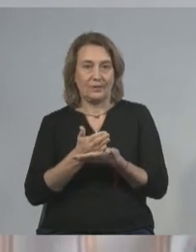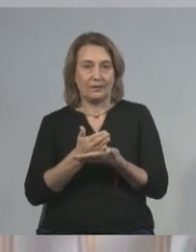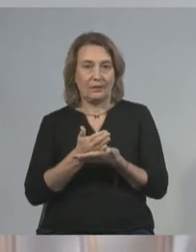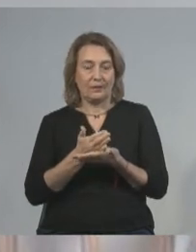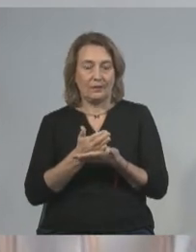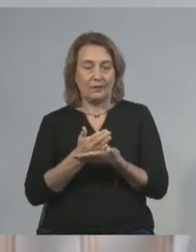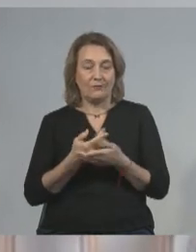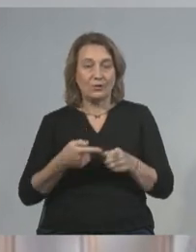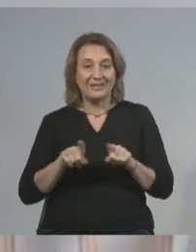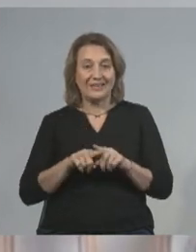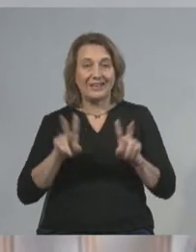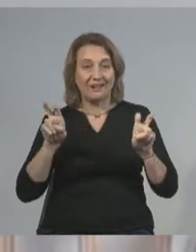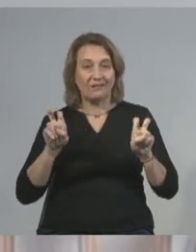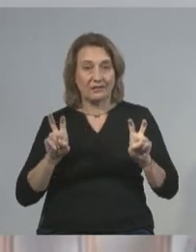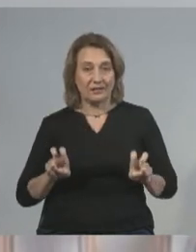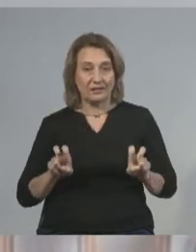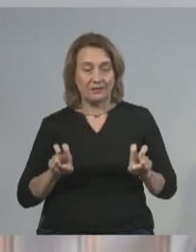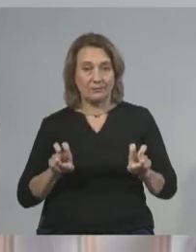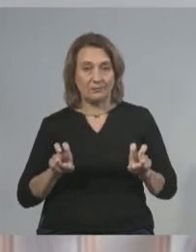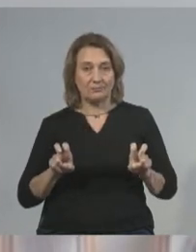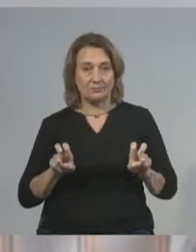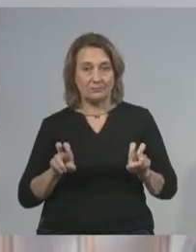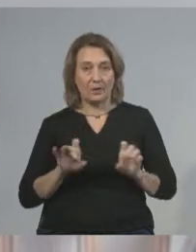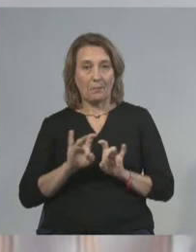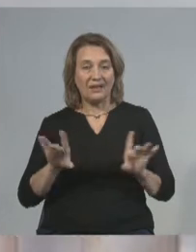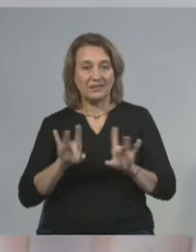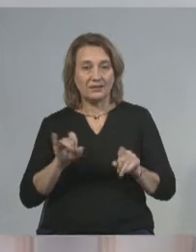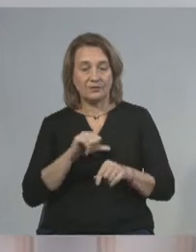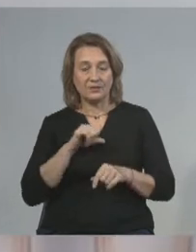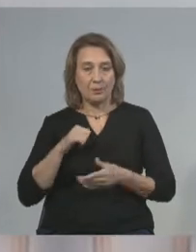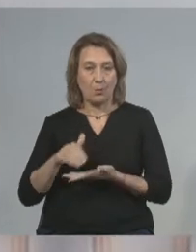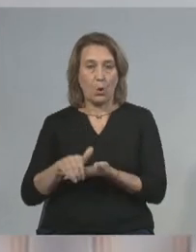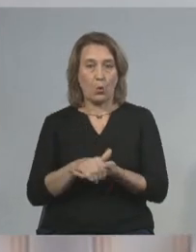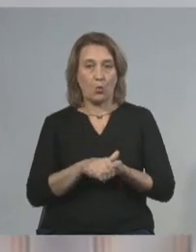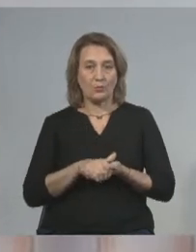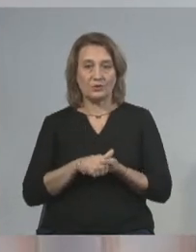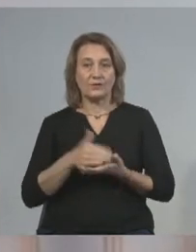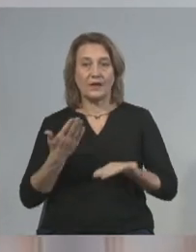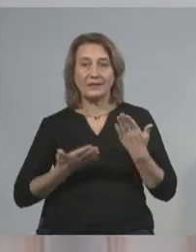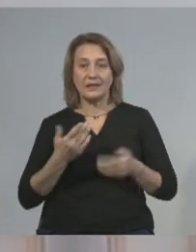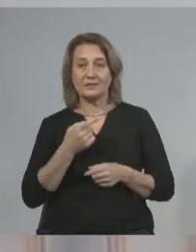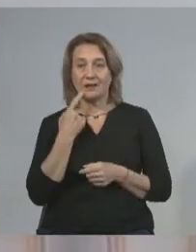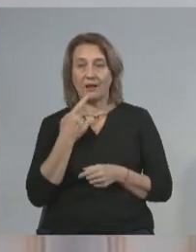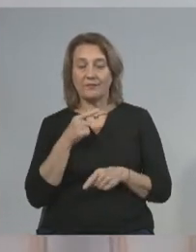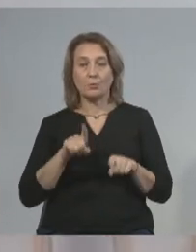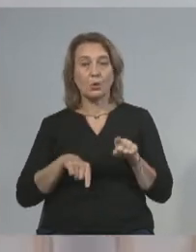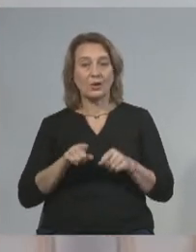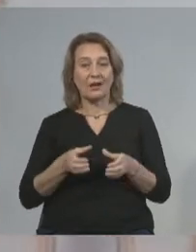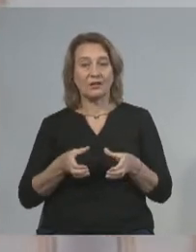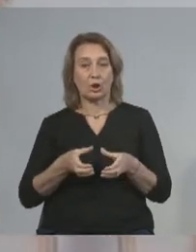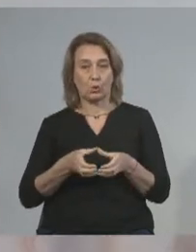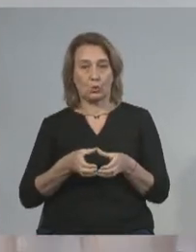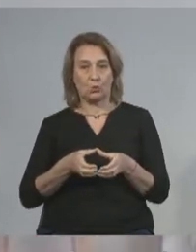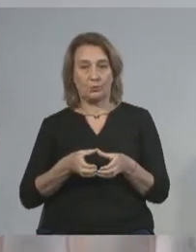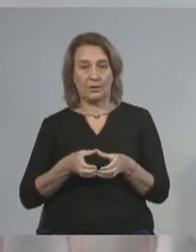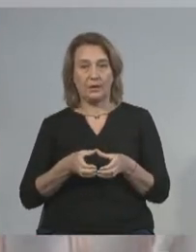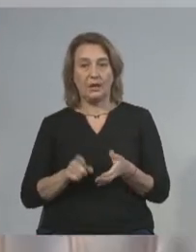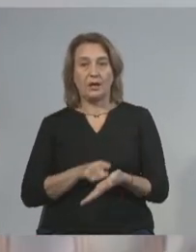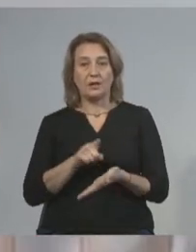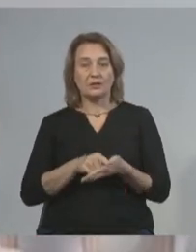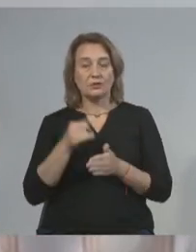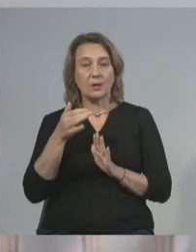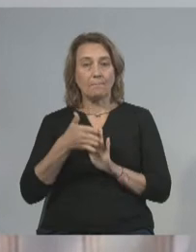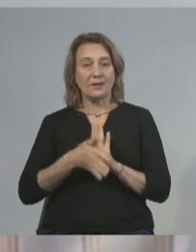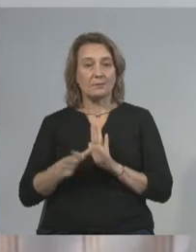topics which will help further polarizers so if you speak about